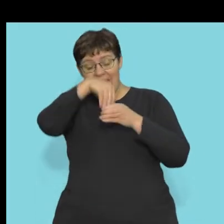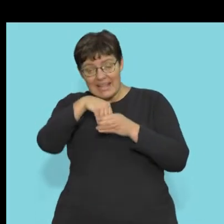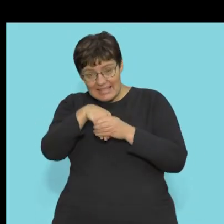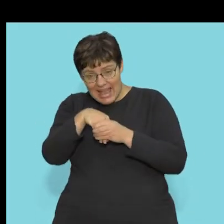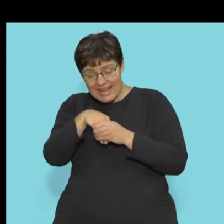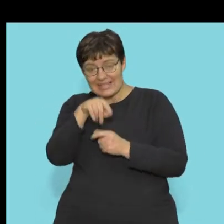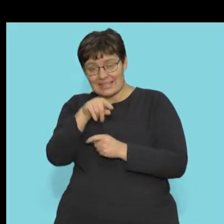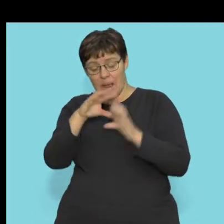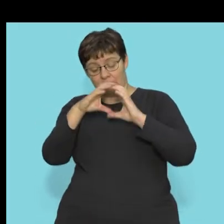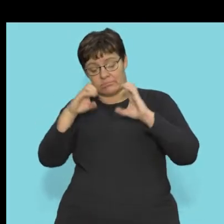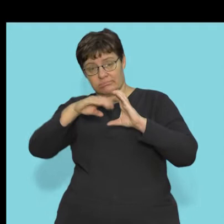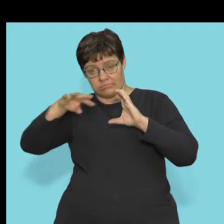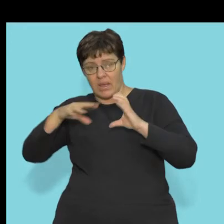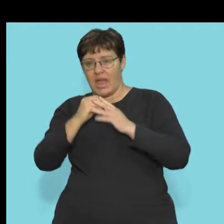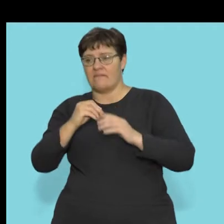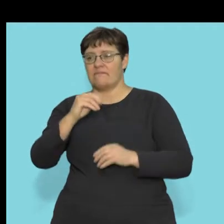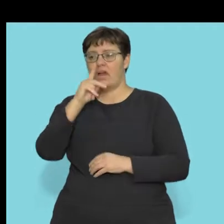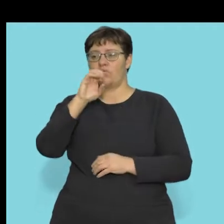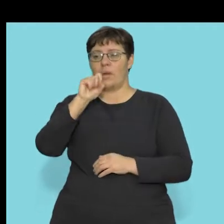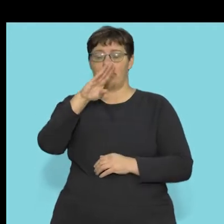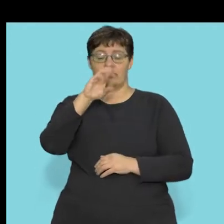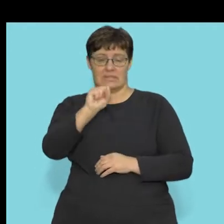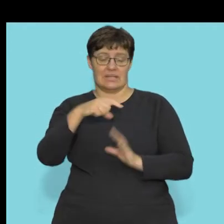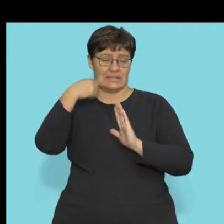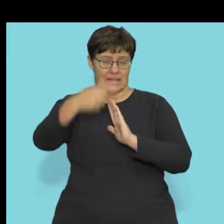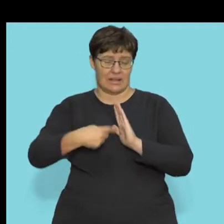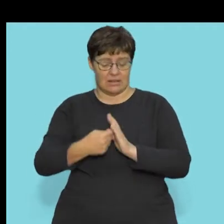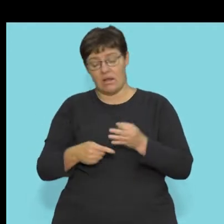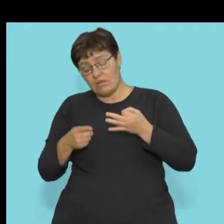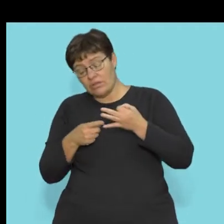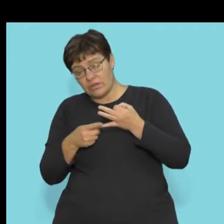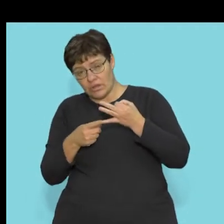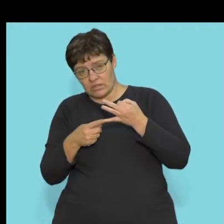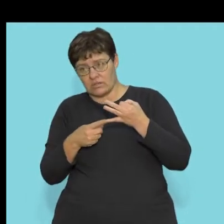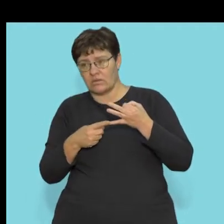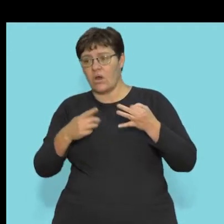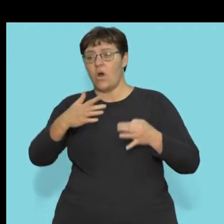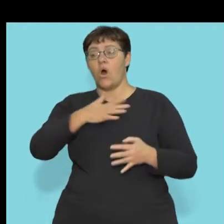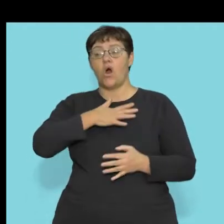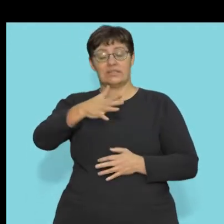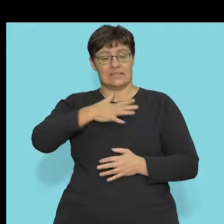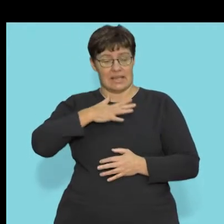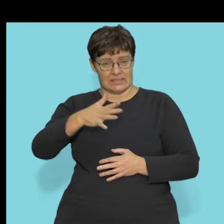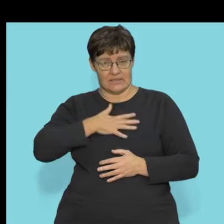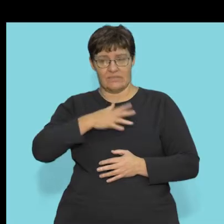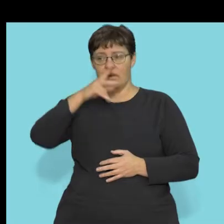inside the mitochondria we have the Krebs cycle. And the third stage is called oxidative